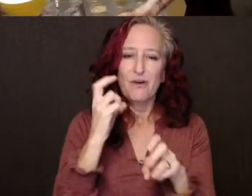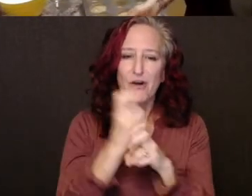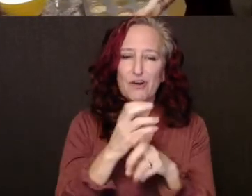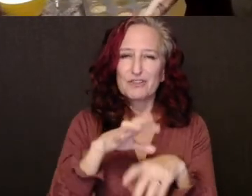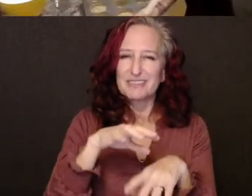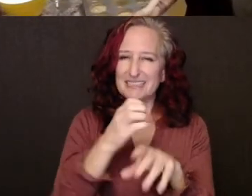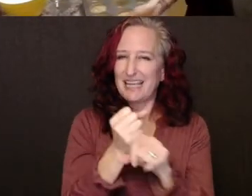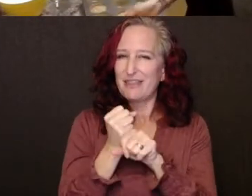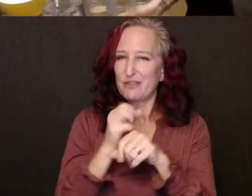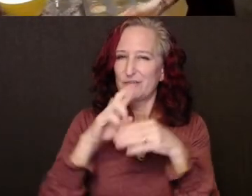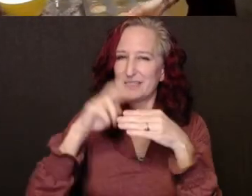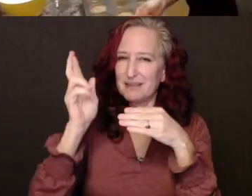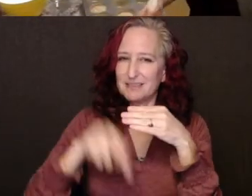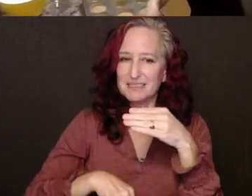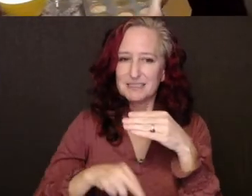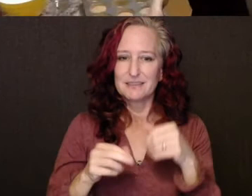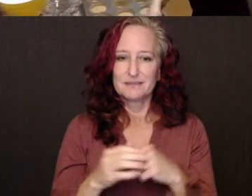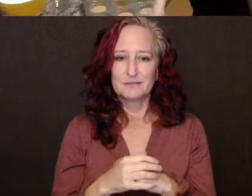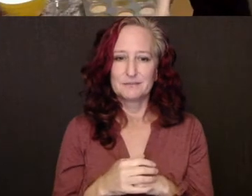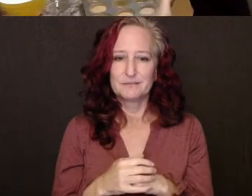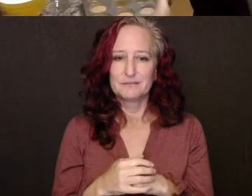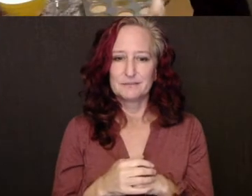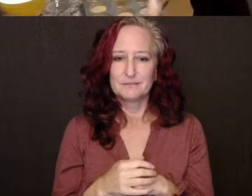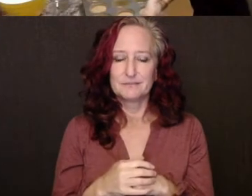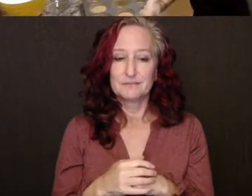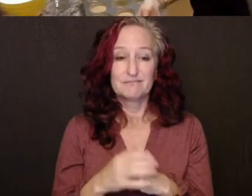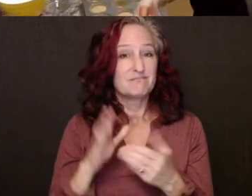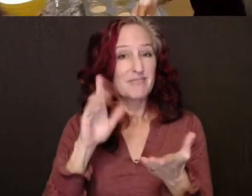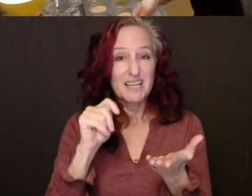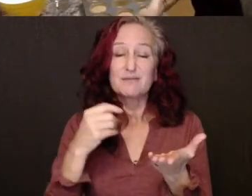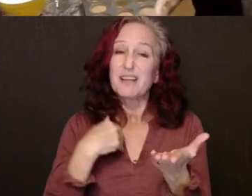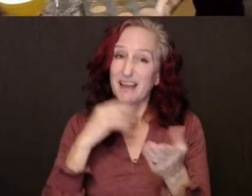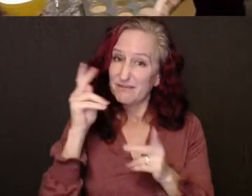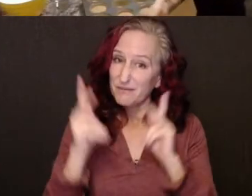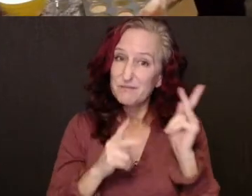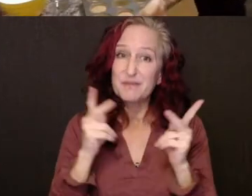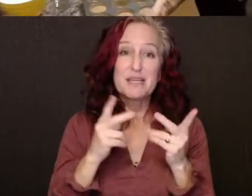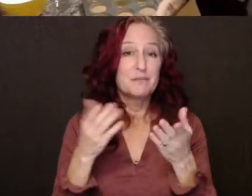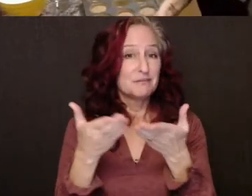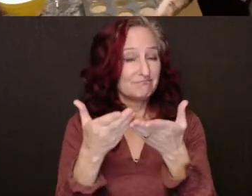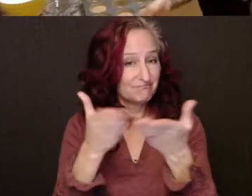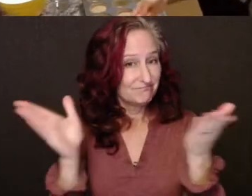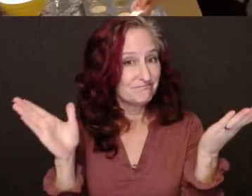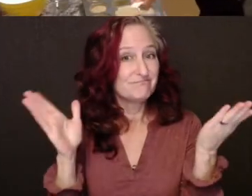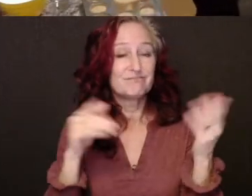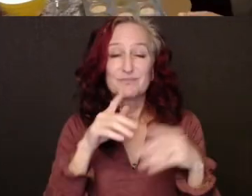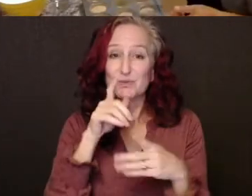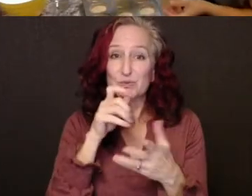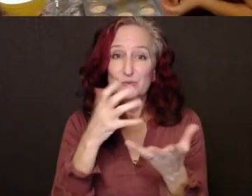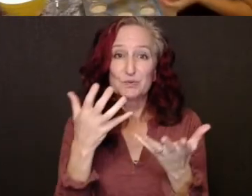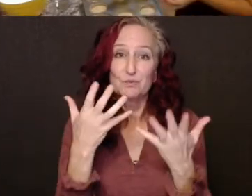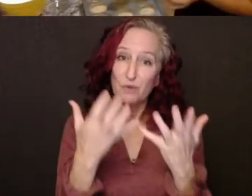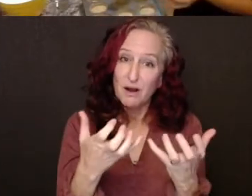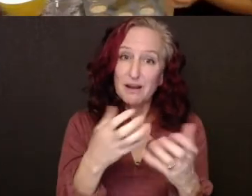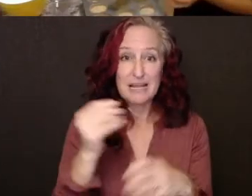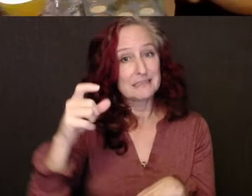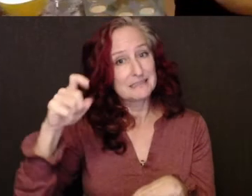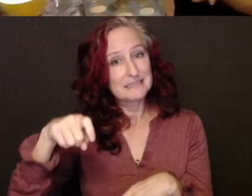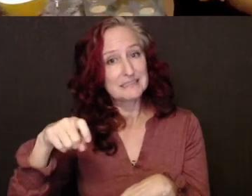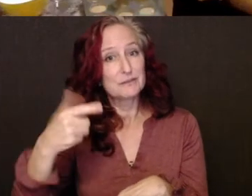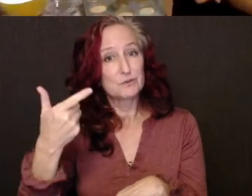I have a love-hate relationship with gluten-free as well because it's more difficult. It